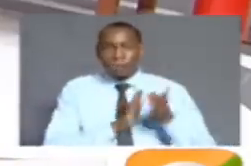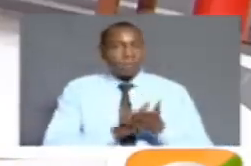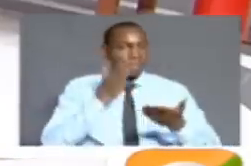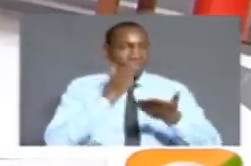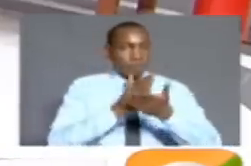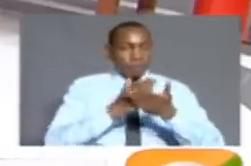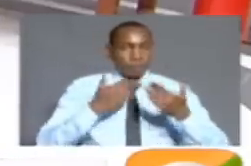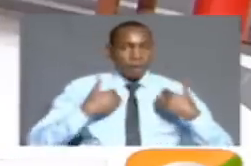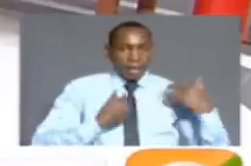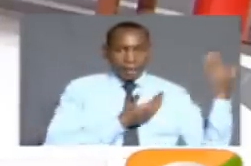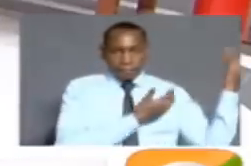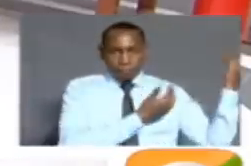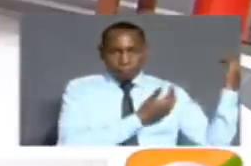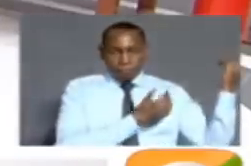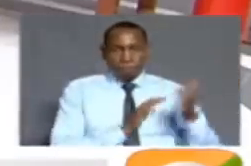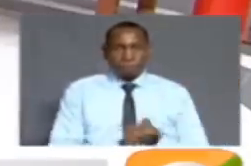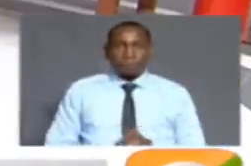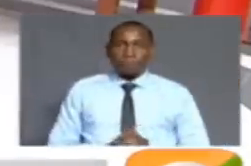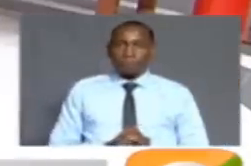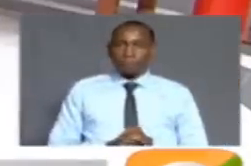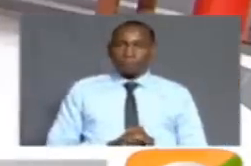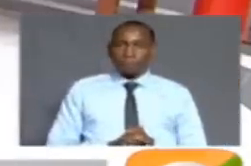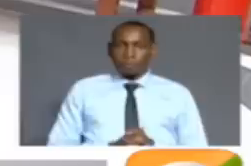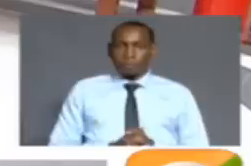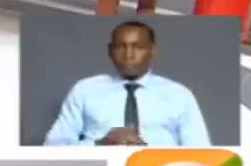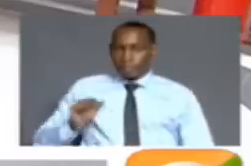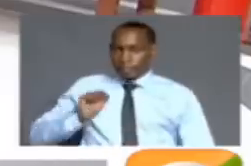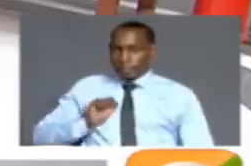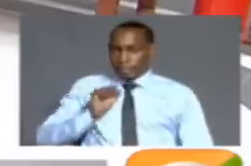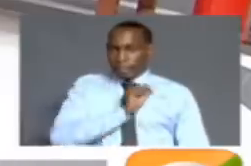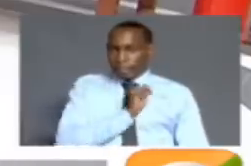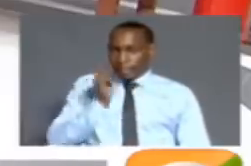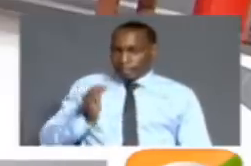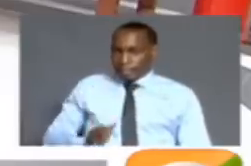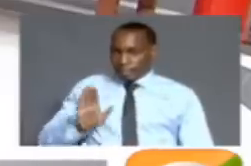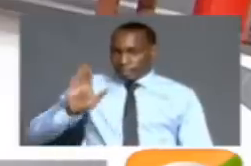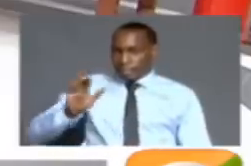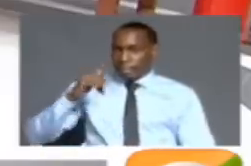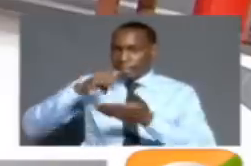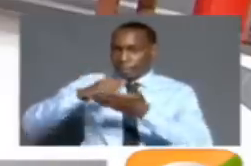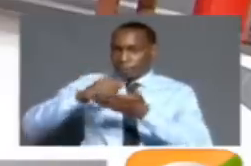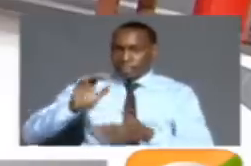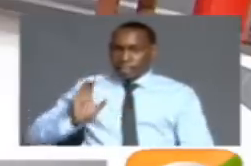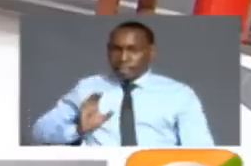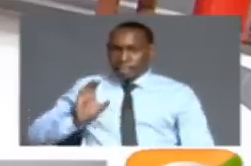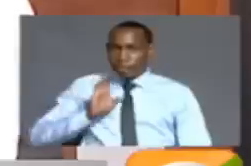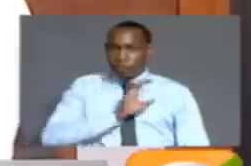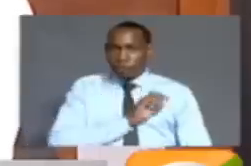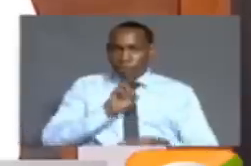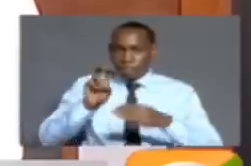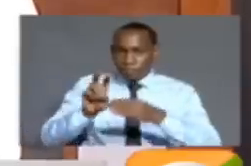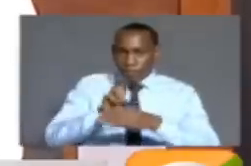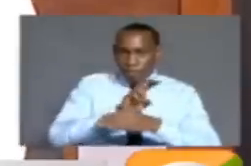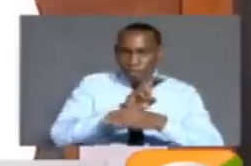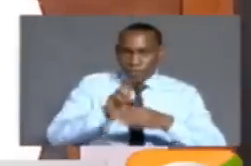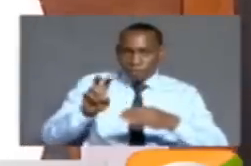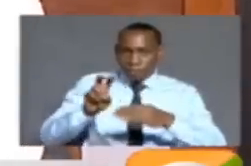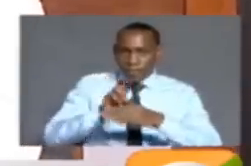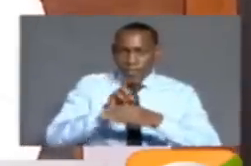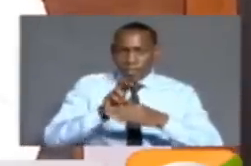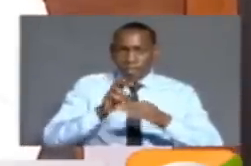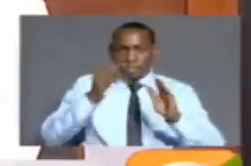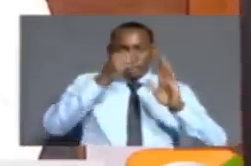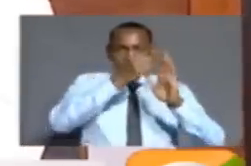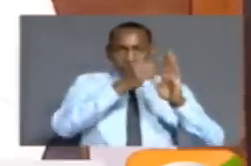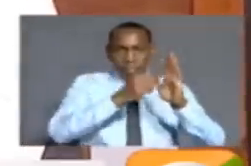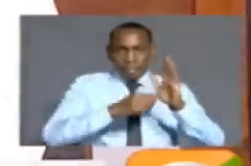hopeful. Absolutely. Good for you. Absolutely. Good for you. Okay. Senator. Yes. You are part of that committee checking out the line items in the